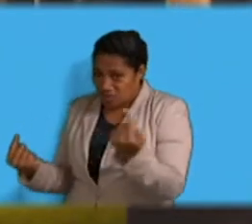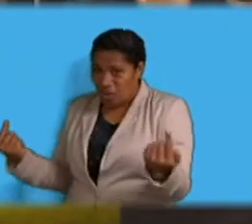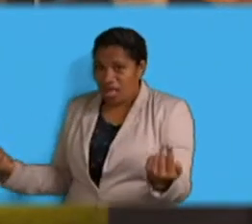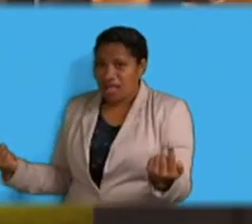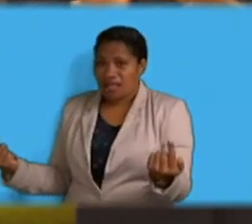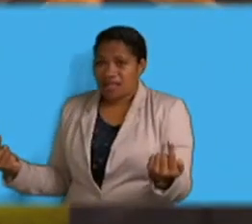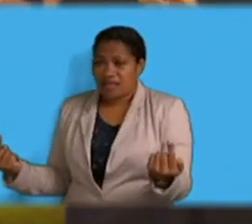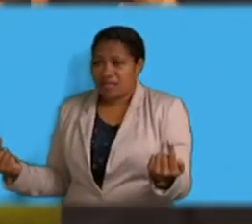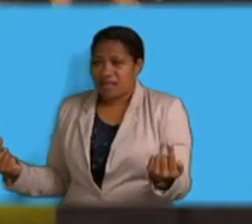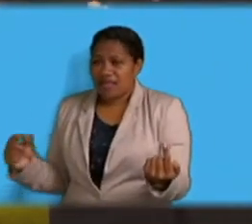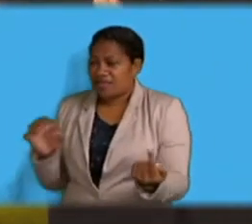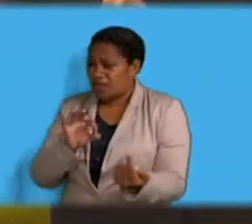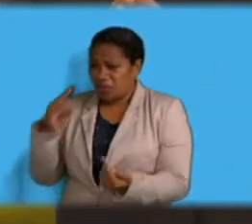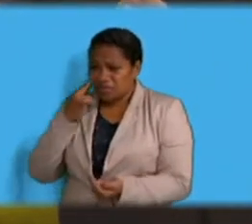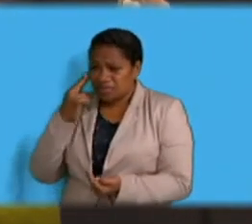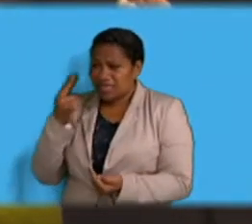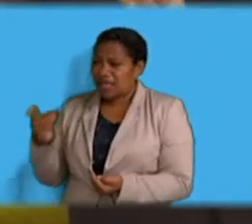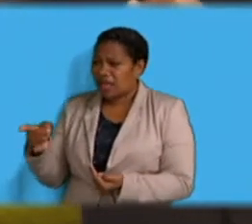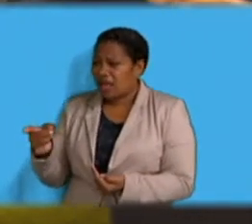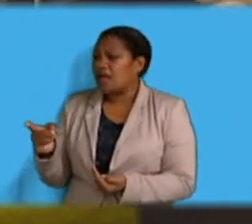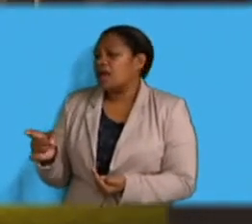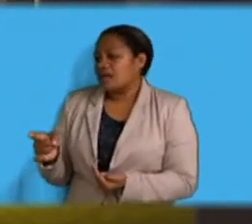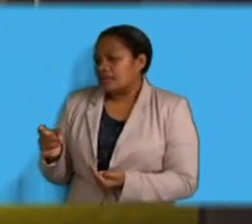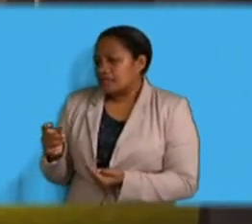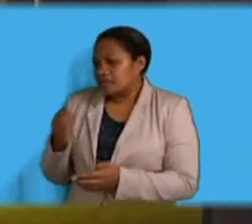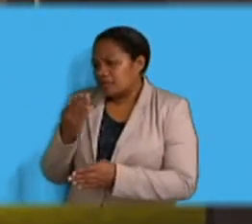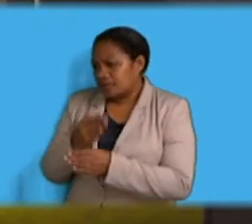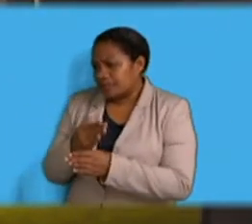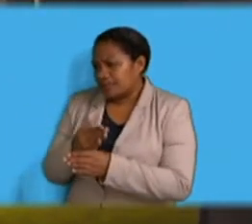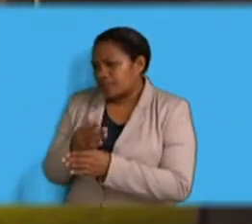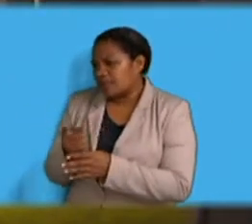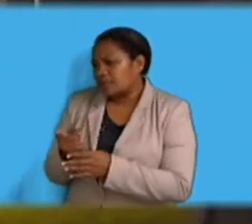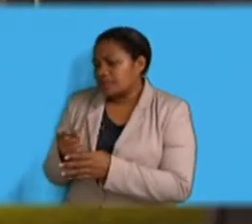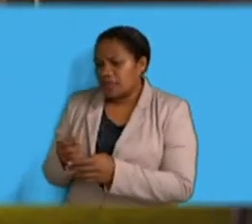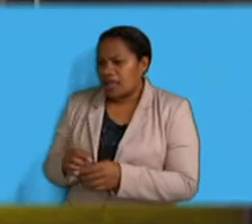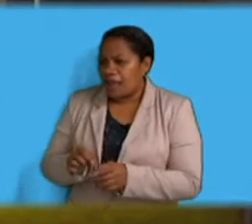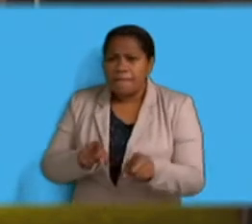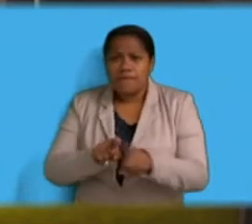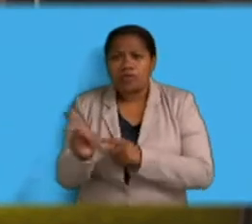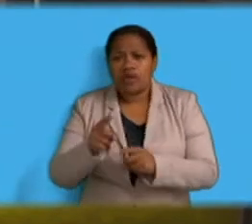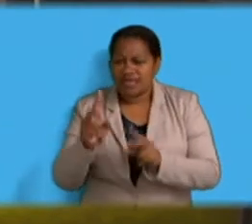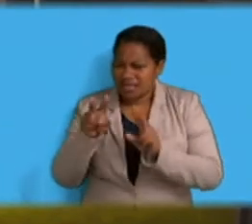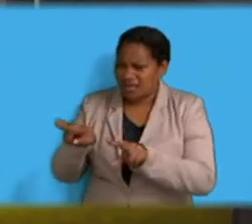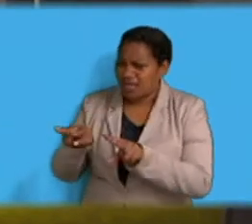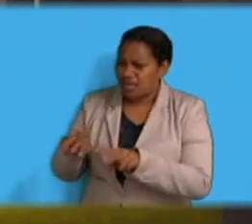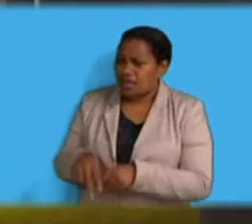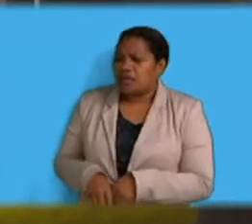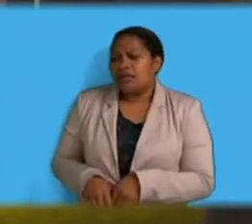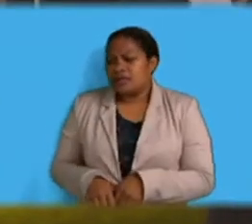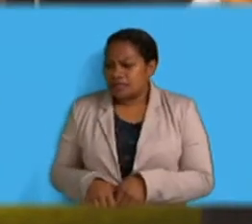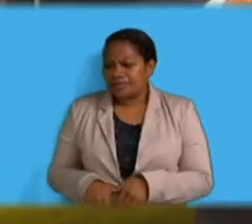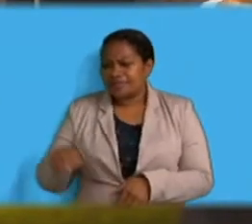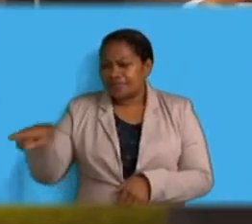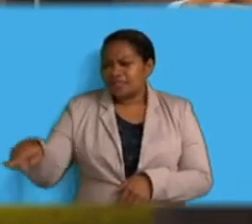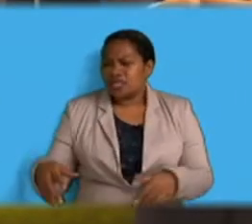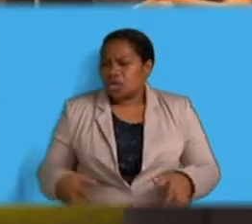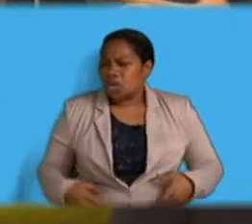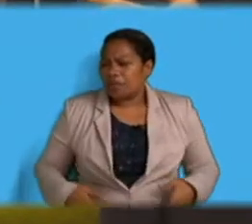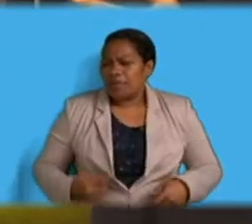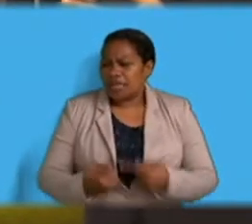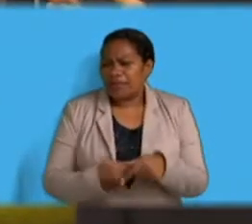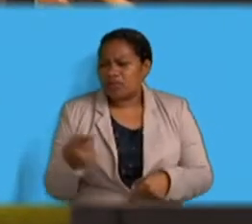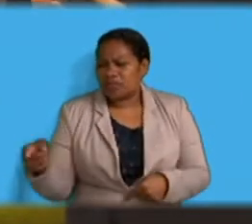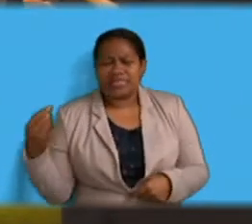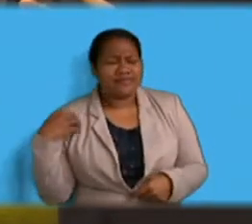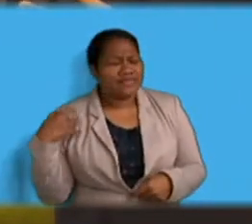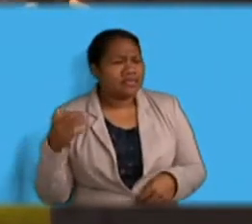don't see them as their customer. In most instances, they just see them as a nuisance. Oh, that fellow is again complaining about his